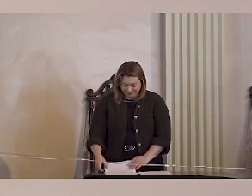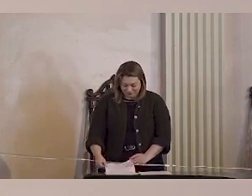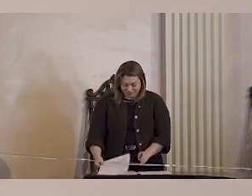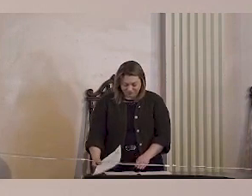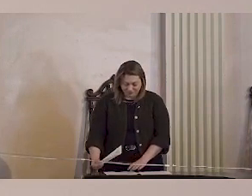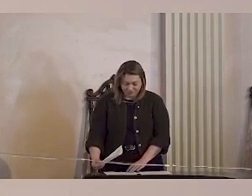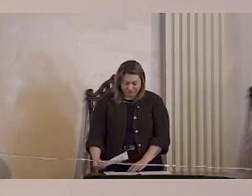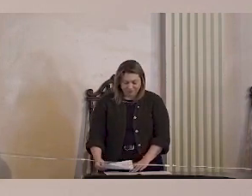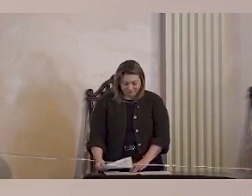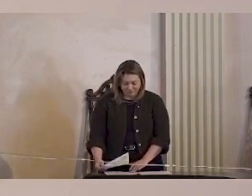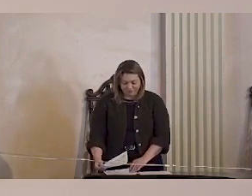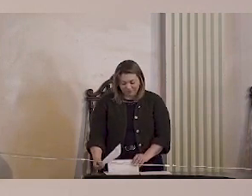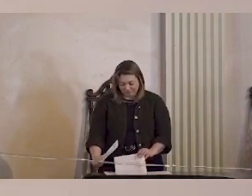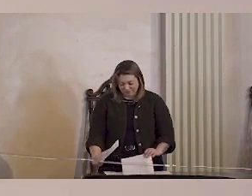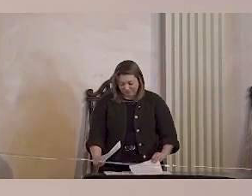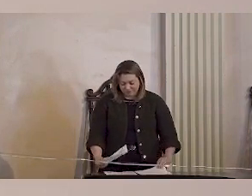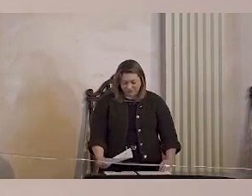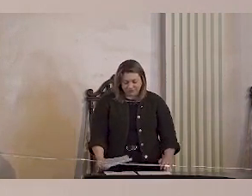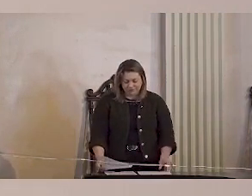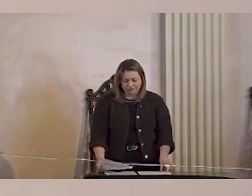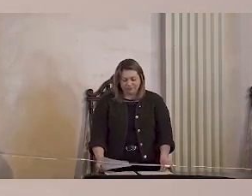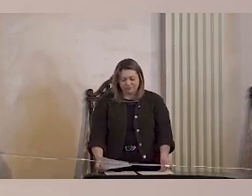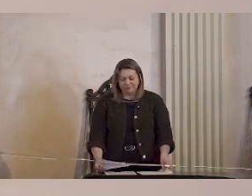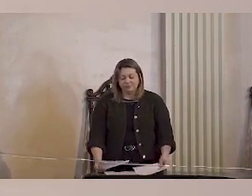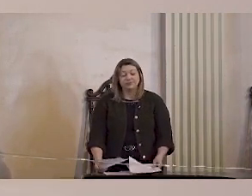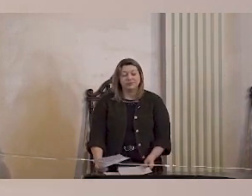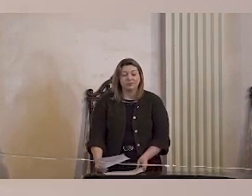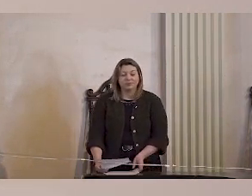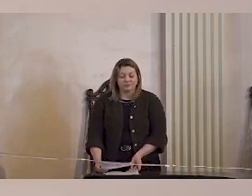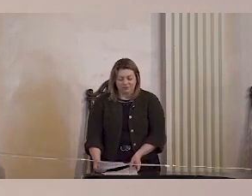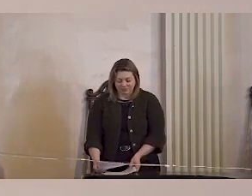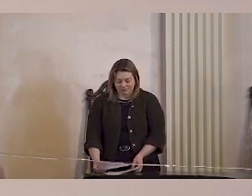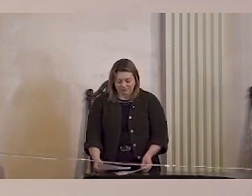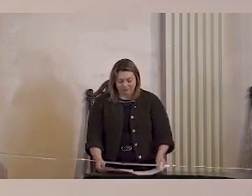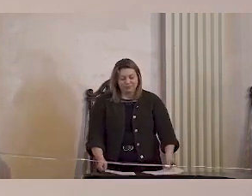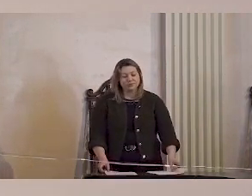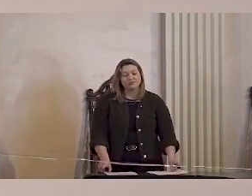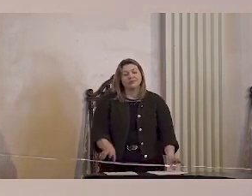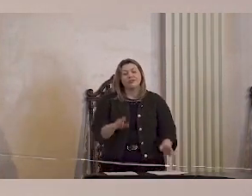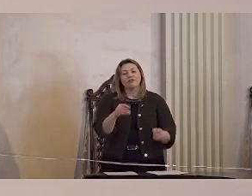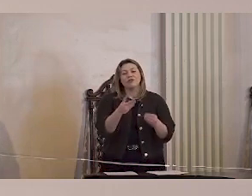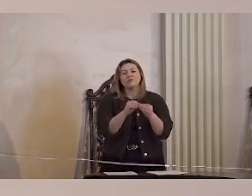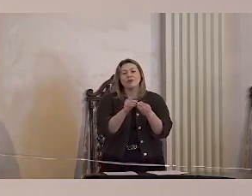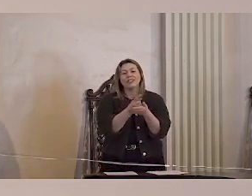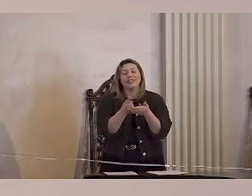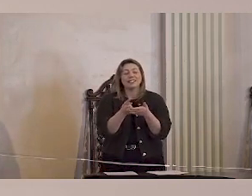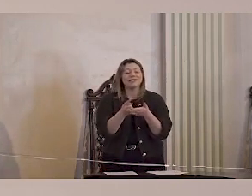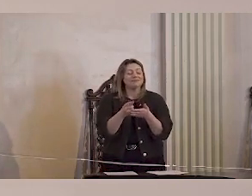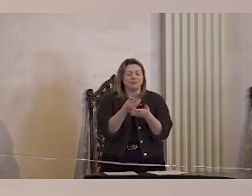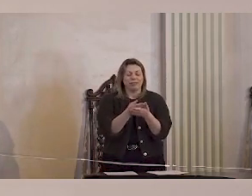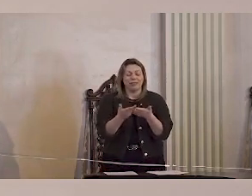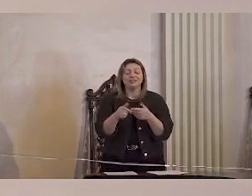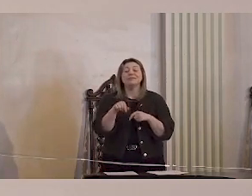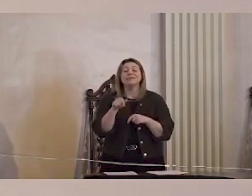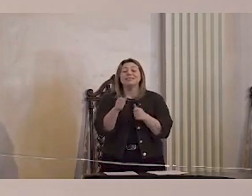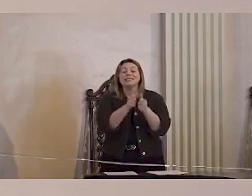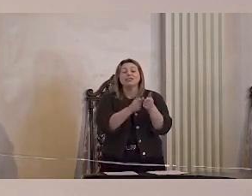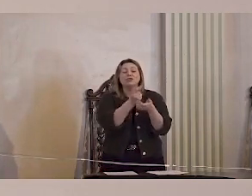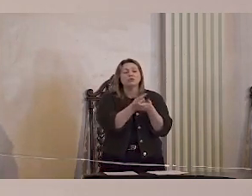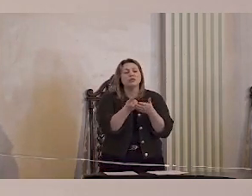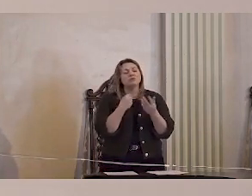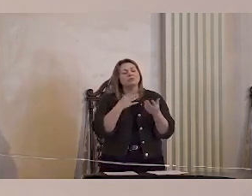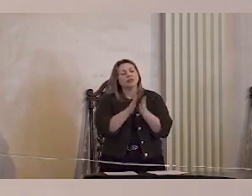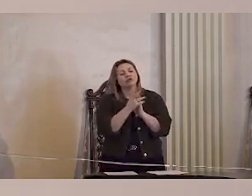All right, just a few more things. Each week we ask you to consider the spiritual practice of